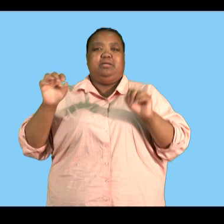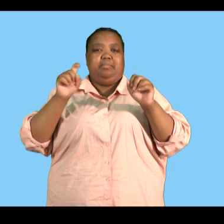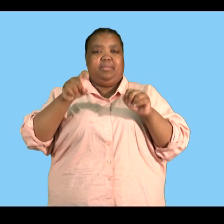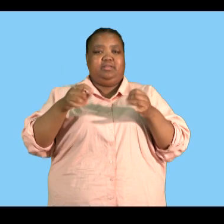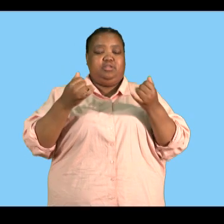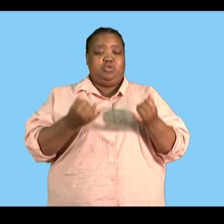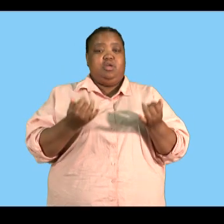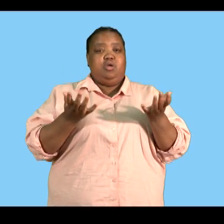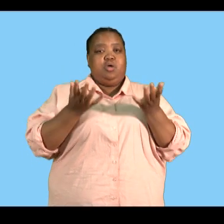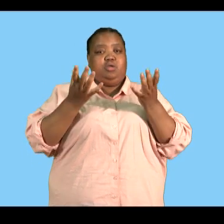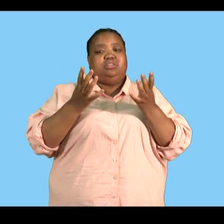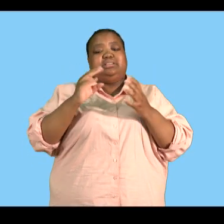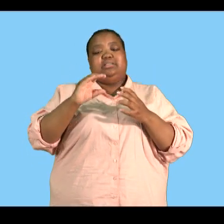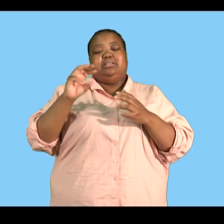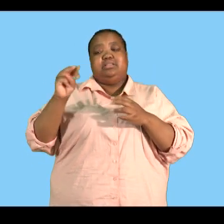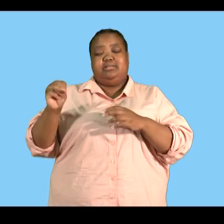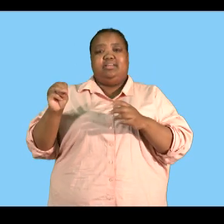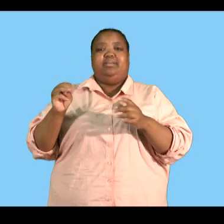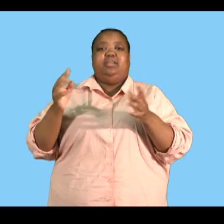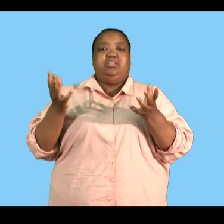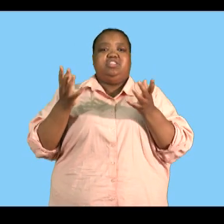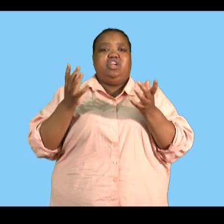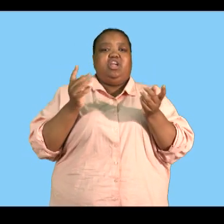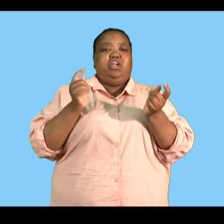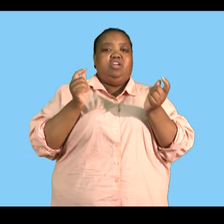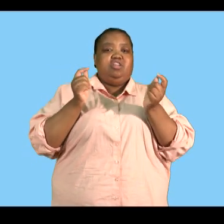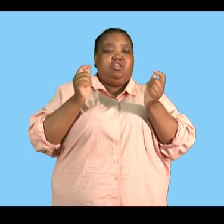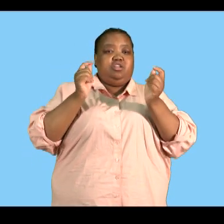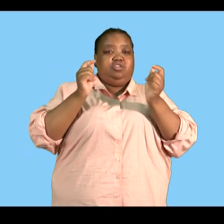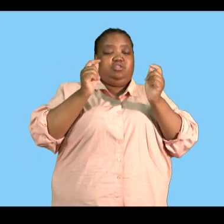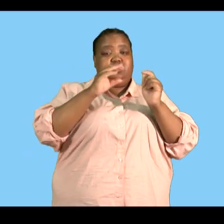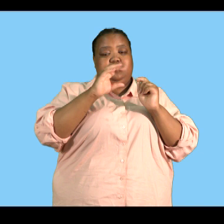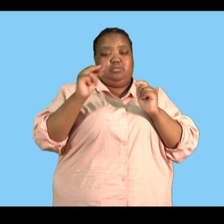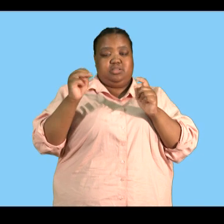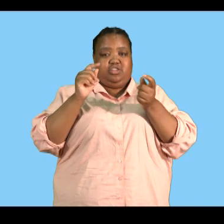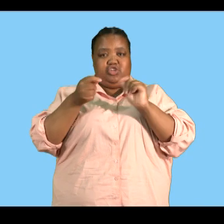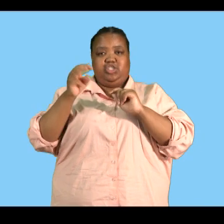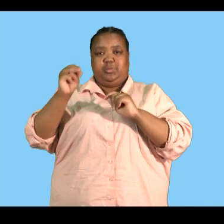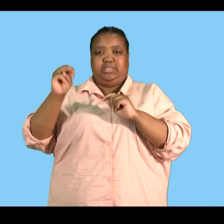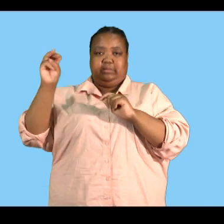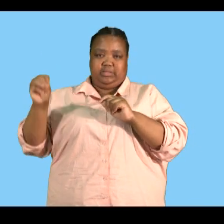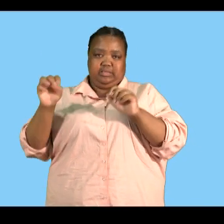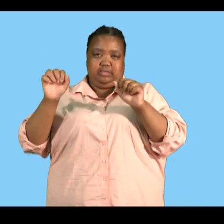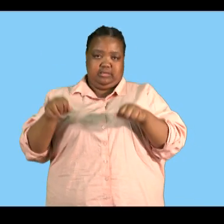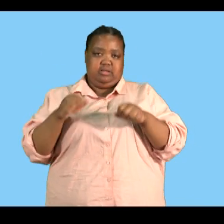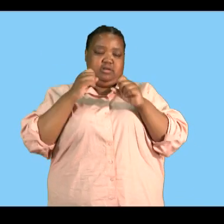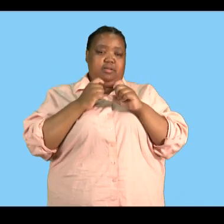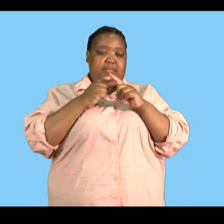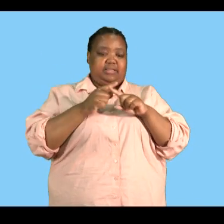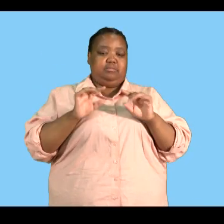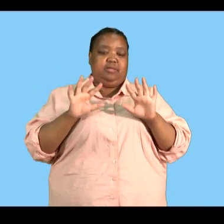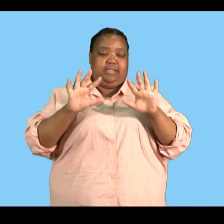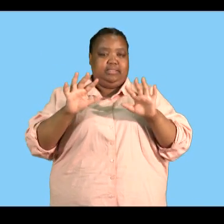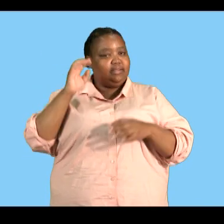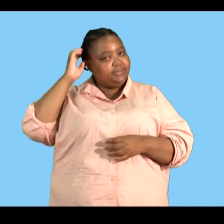to convert centimeters to millimeters. So how do we do that? We are going to